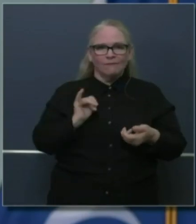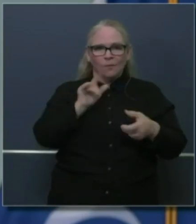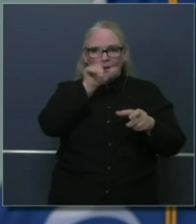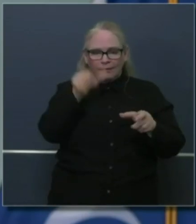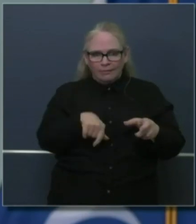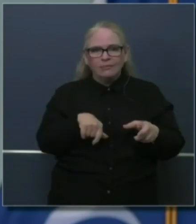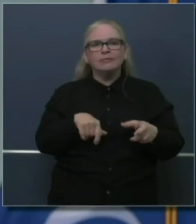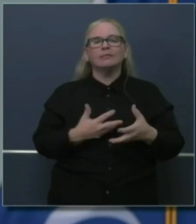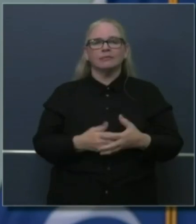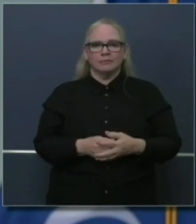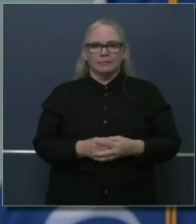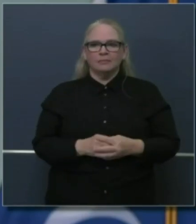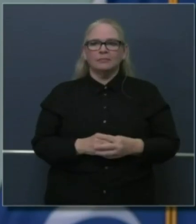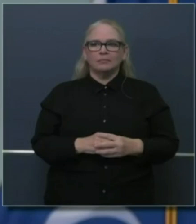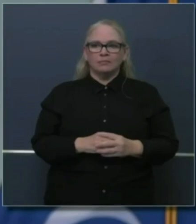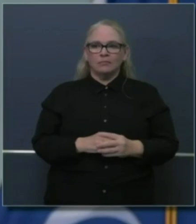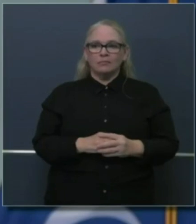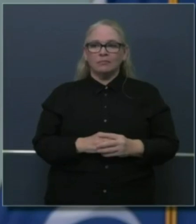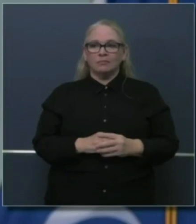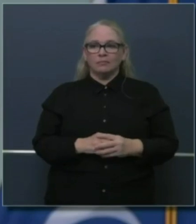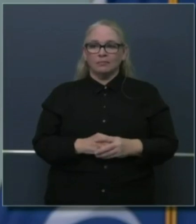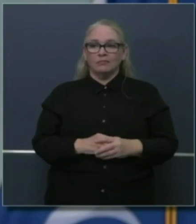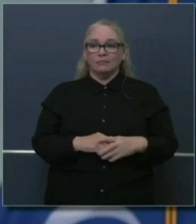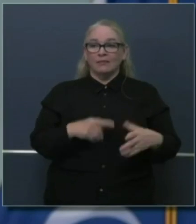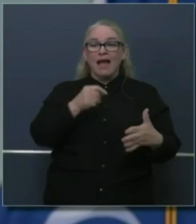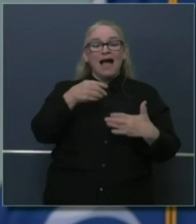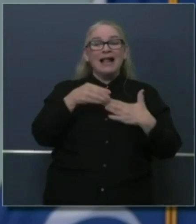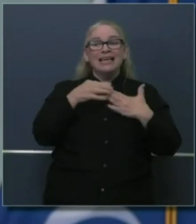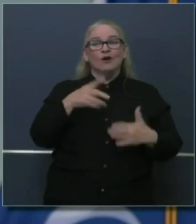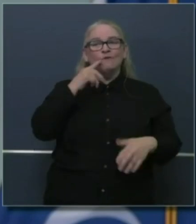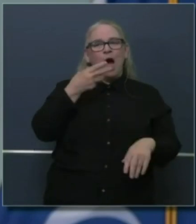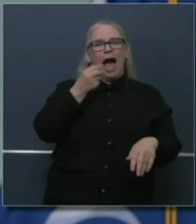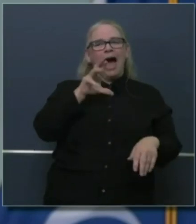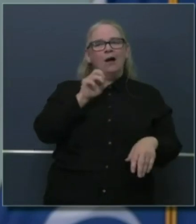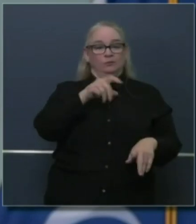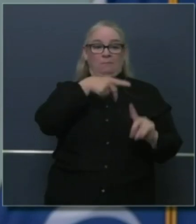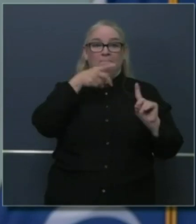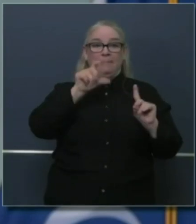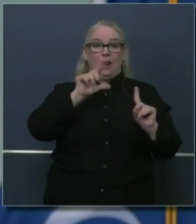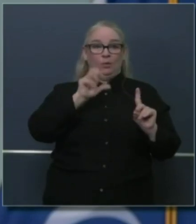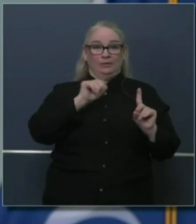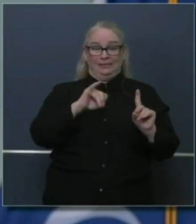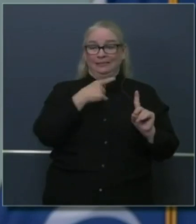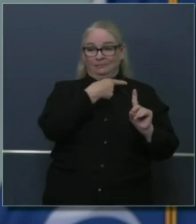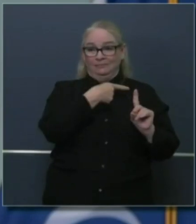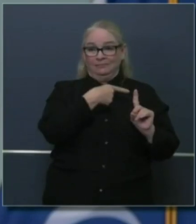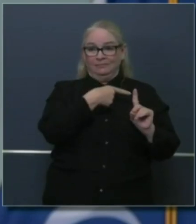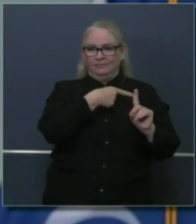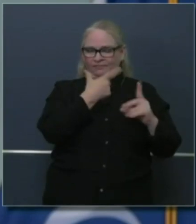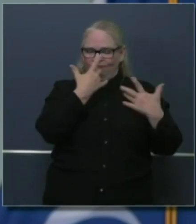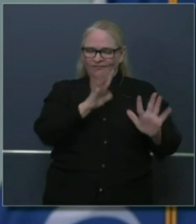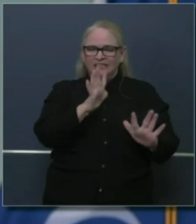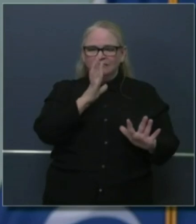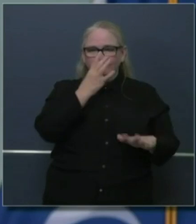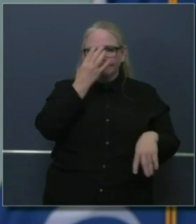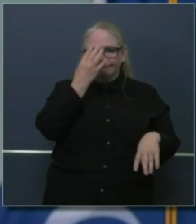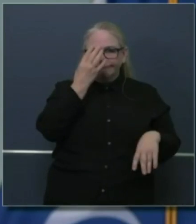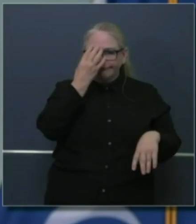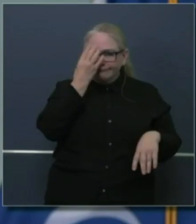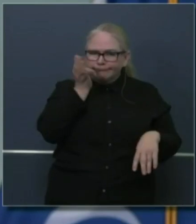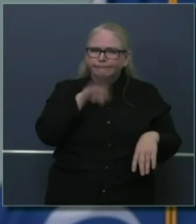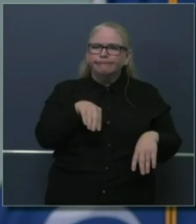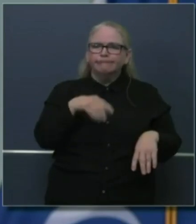certainly does is Speaker Nancy Pelosi, but as many do, the magnitude of this moment and how it's directly related